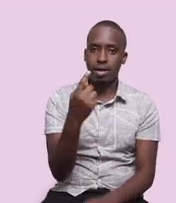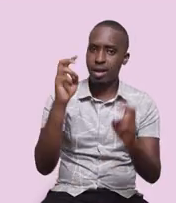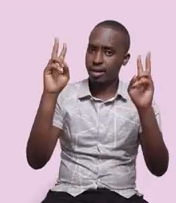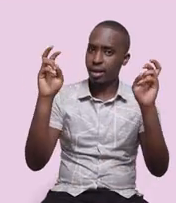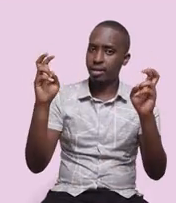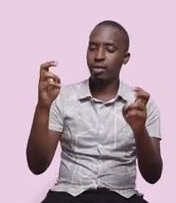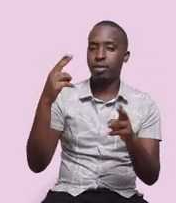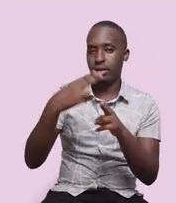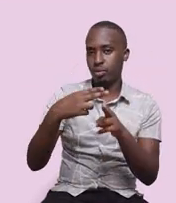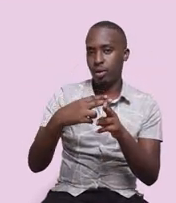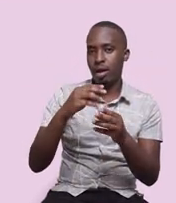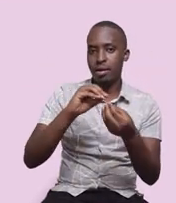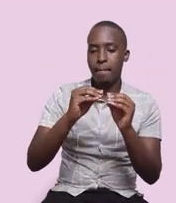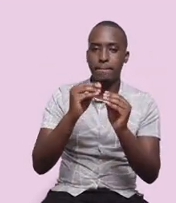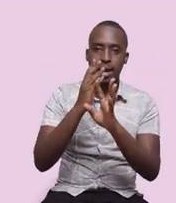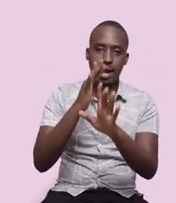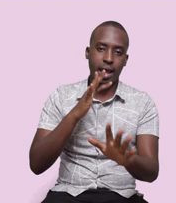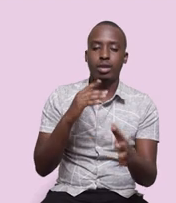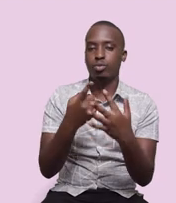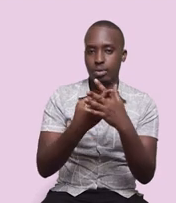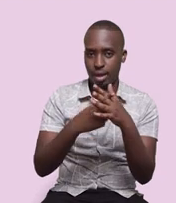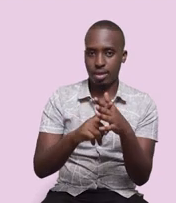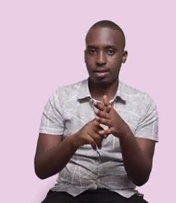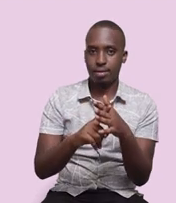titled number line. Let's start.